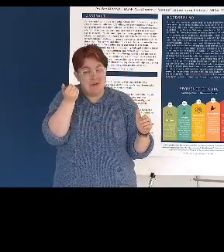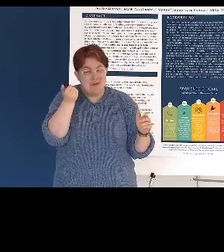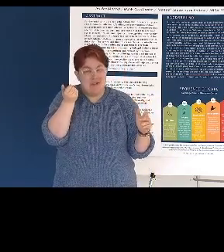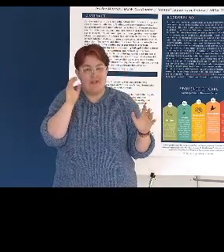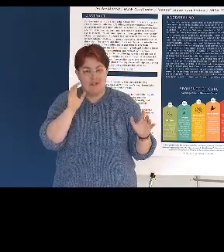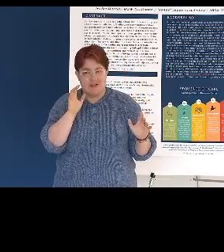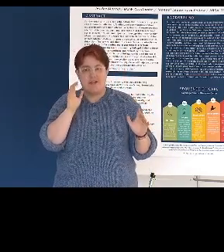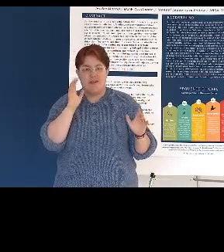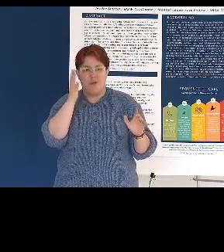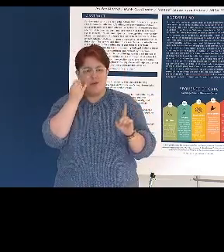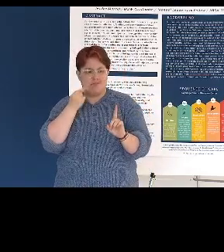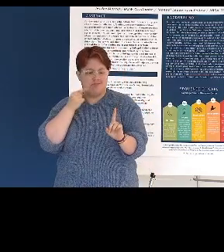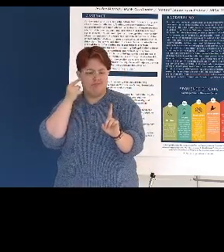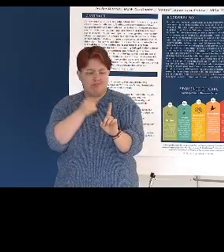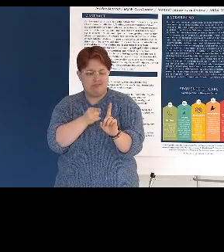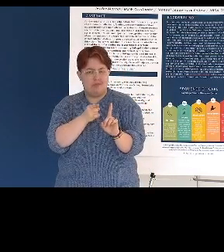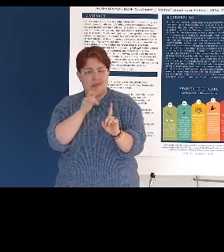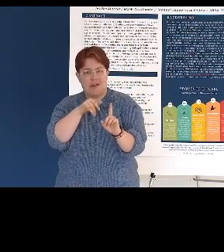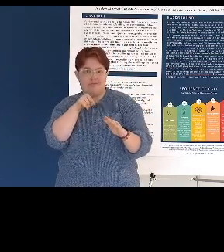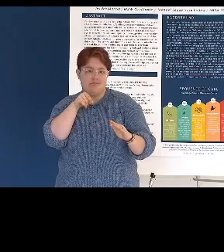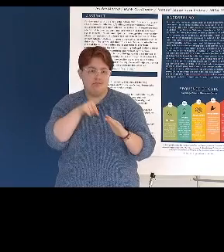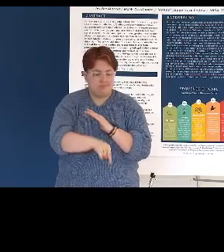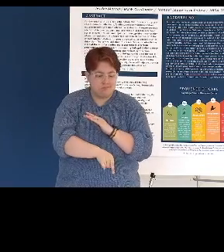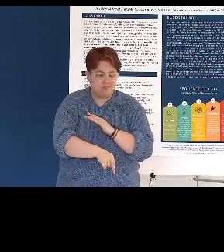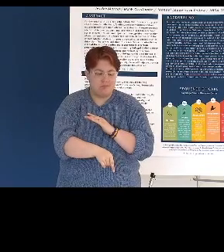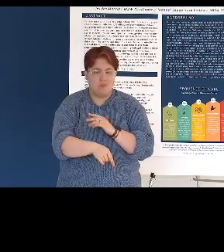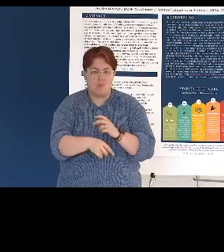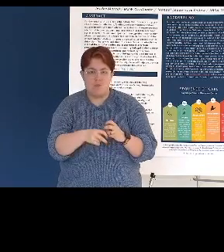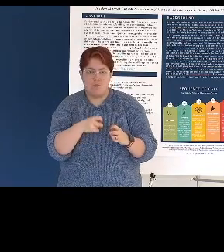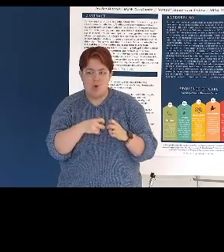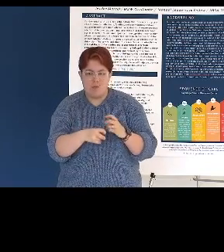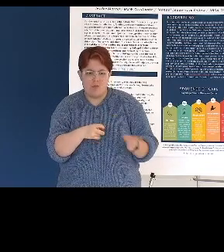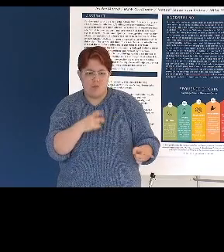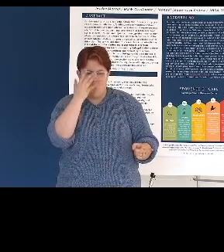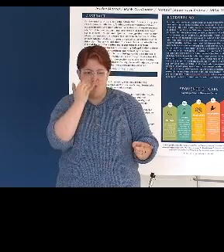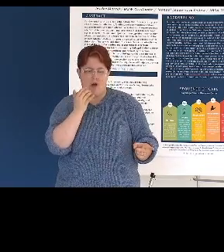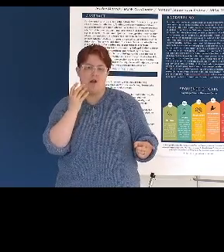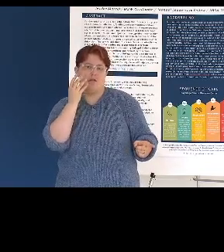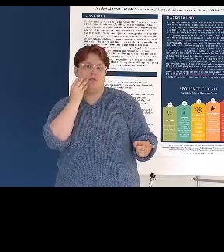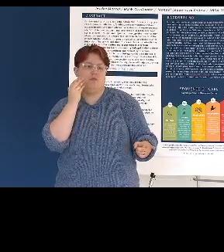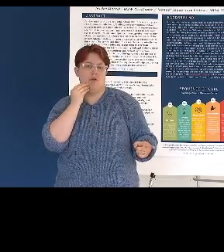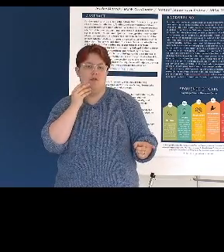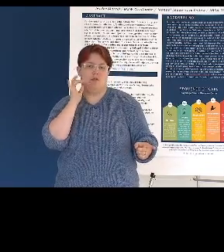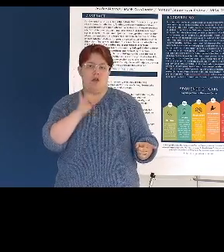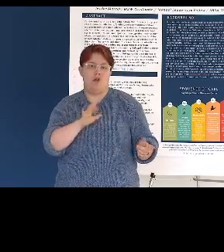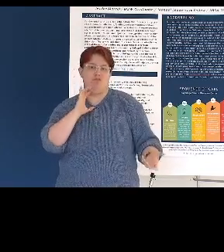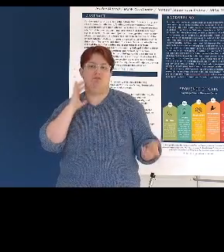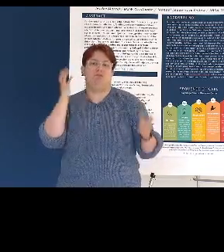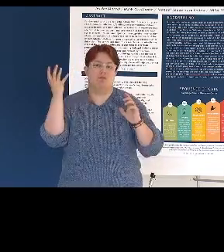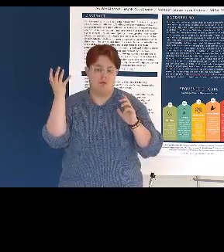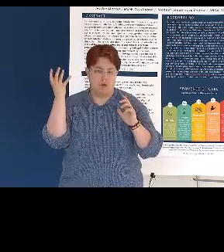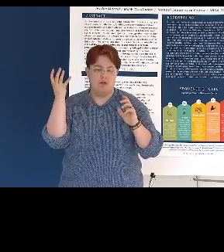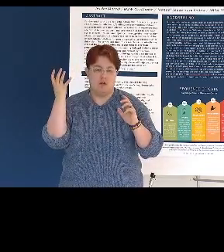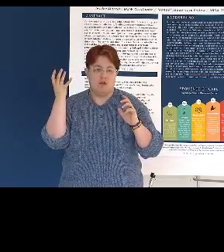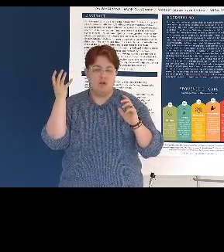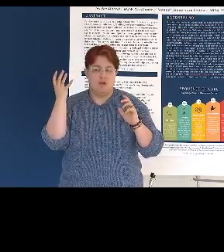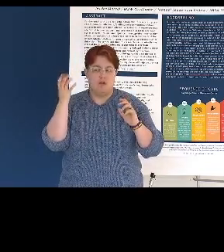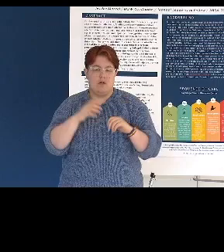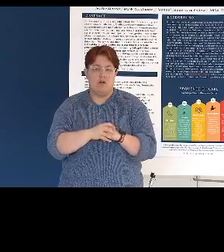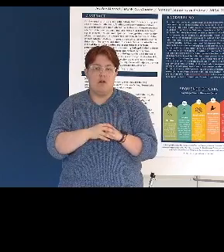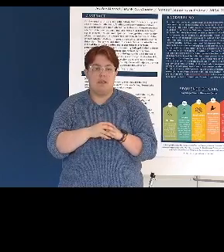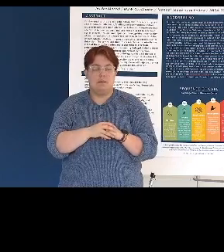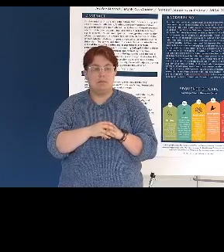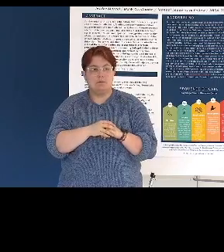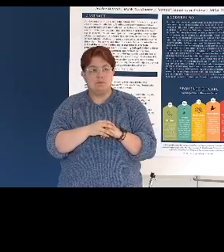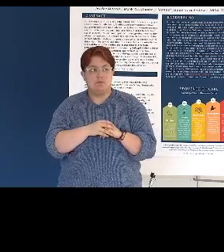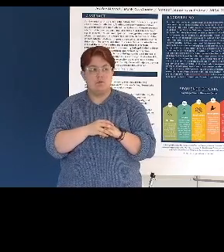it's targeting the root causes of why these students are experiencing distress. And it's meant to